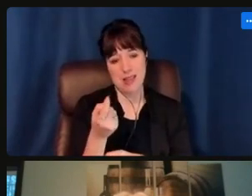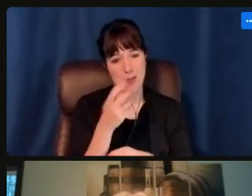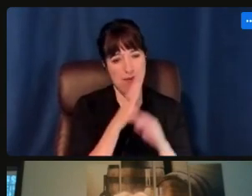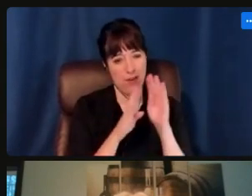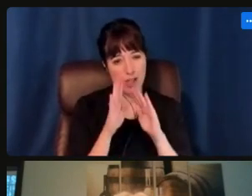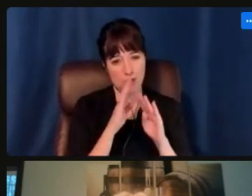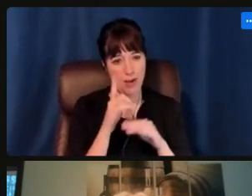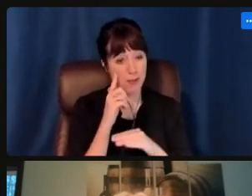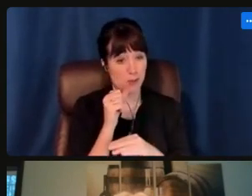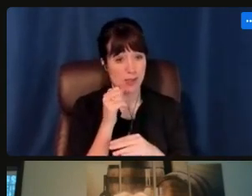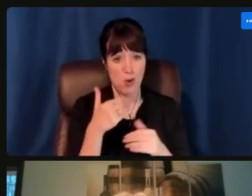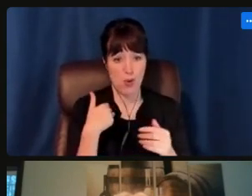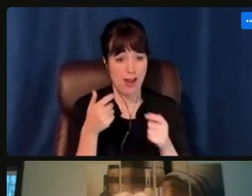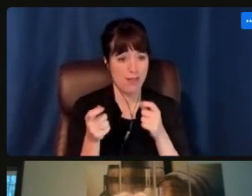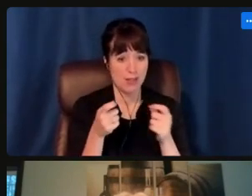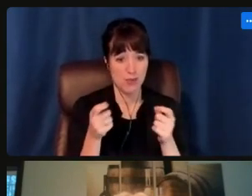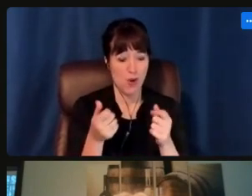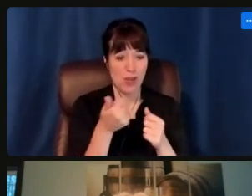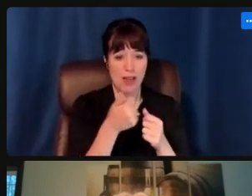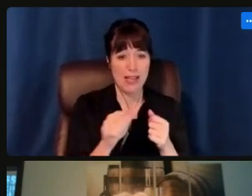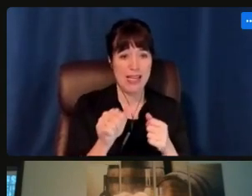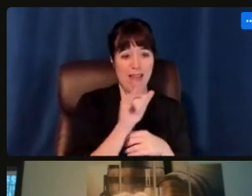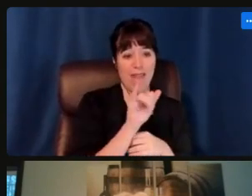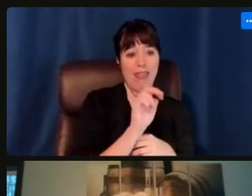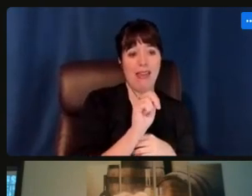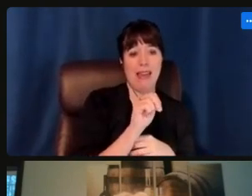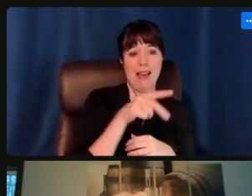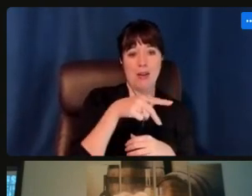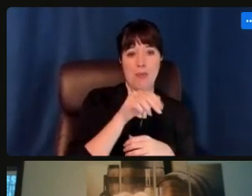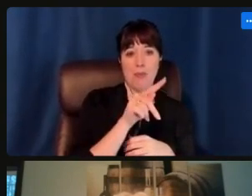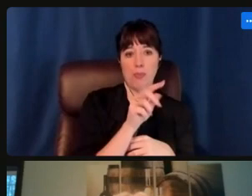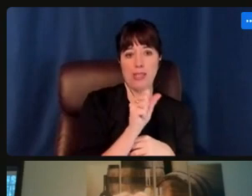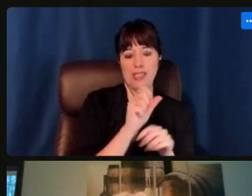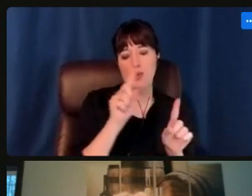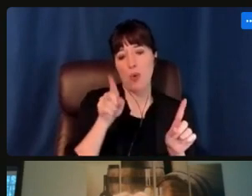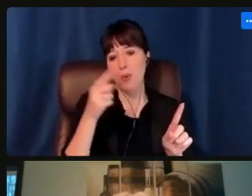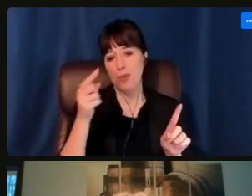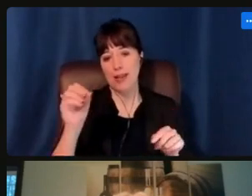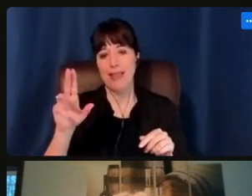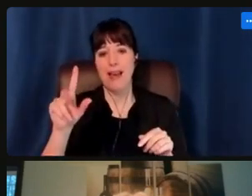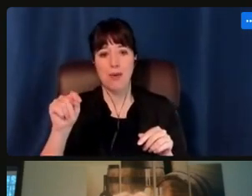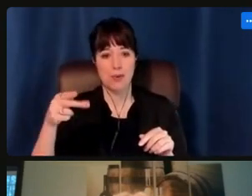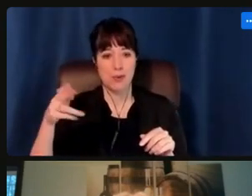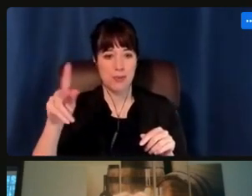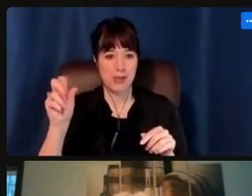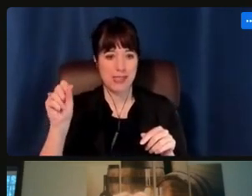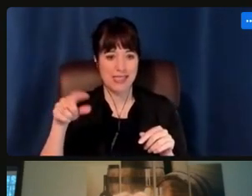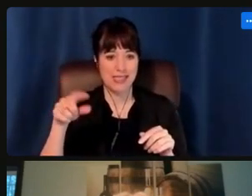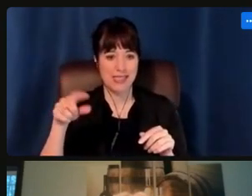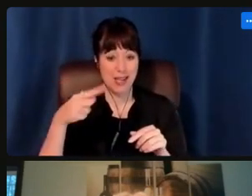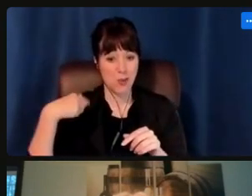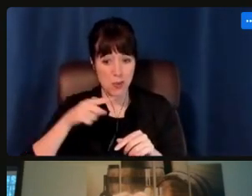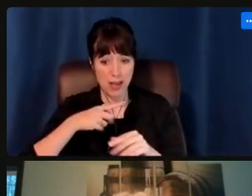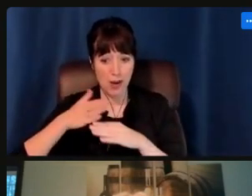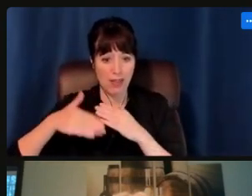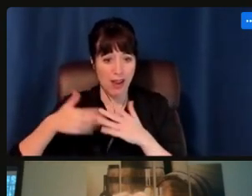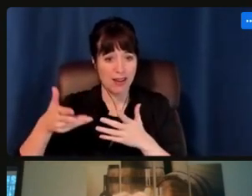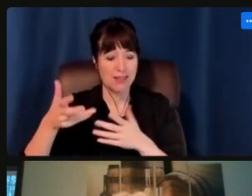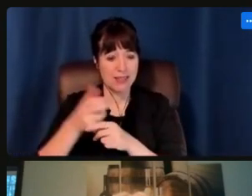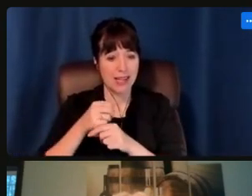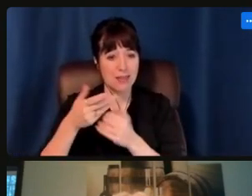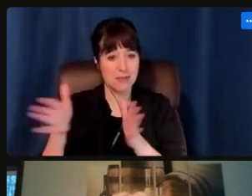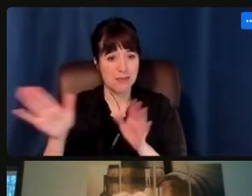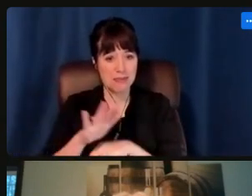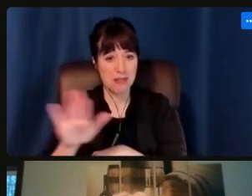we don't have any control over any of the inputs, just the output, so to speak. And we're the ones that are on the receiving end of the public